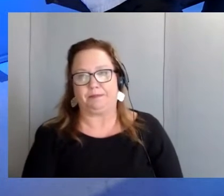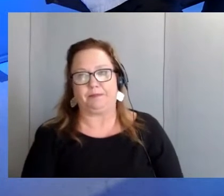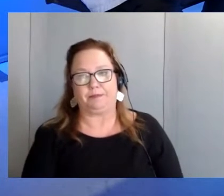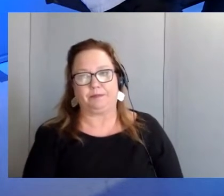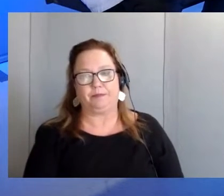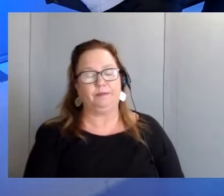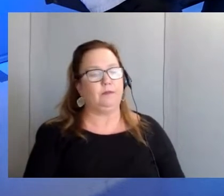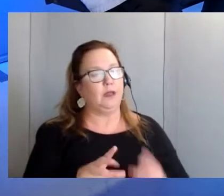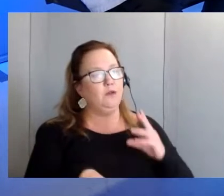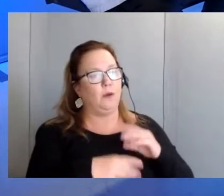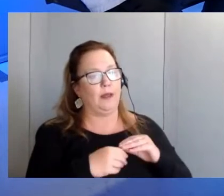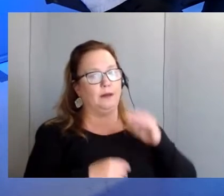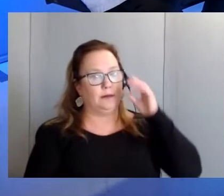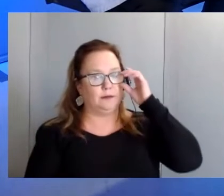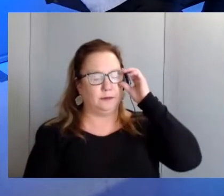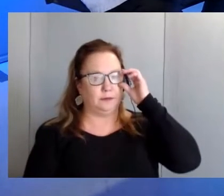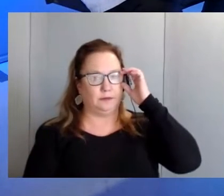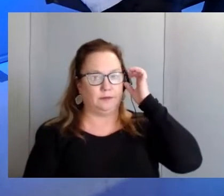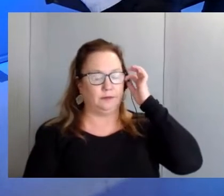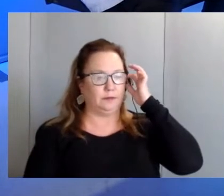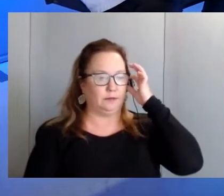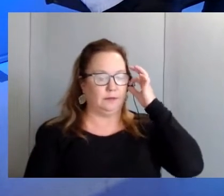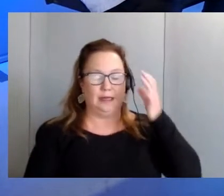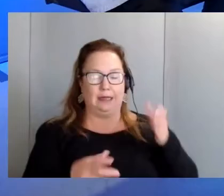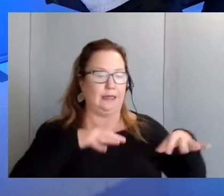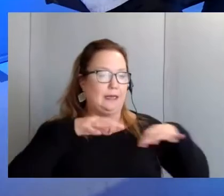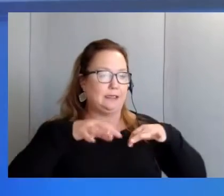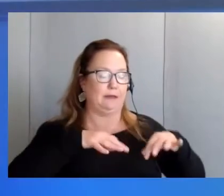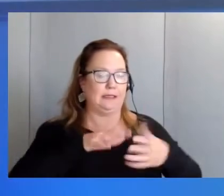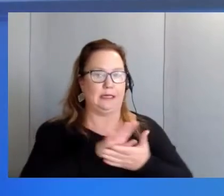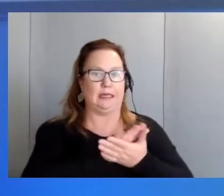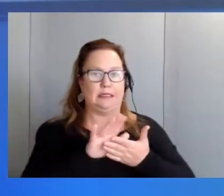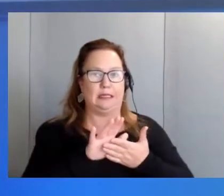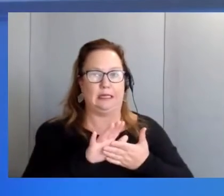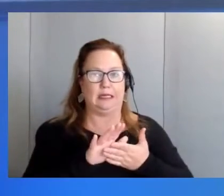what can you add? Lays it out really nicely. And I